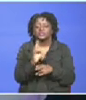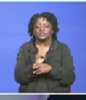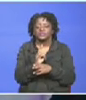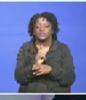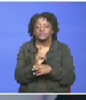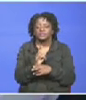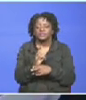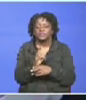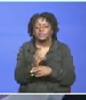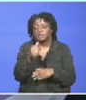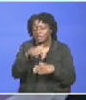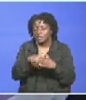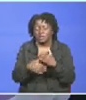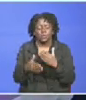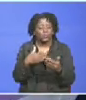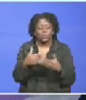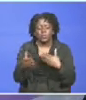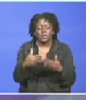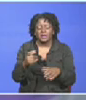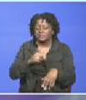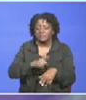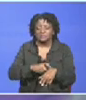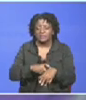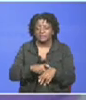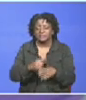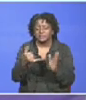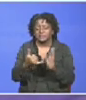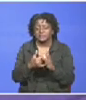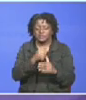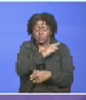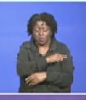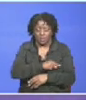age, it is the quality of producers,